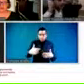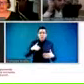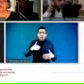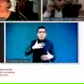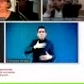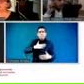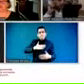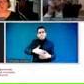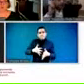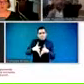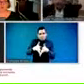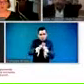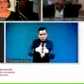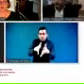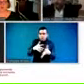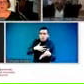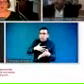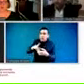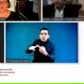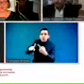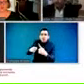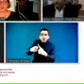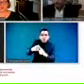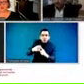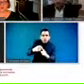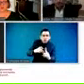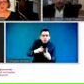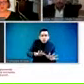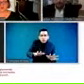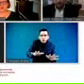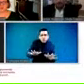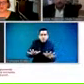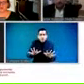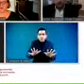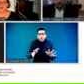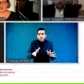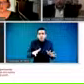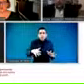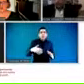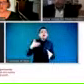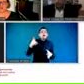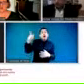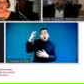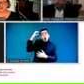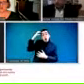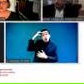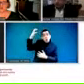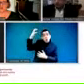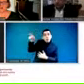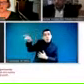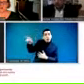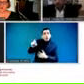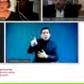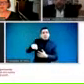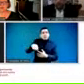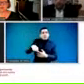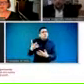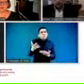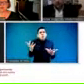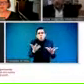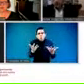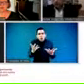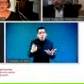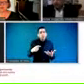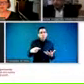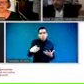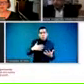what needs to be done by governments to guarantee gender equality in the media? It was so interesting what Kanbar was also sharing with us. And I do believe